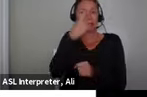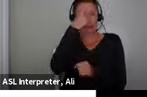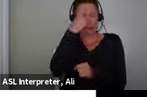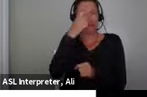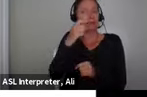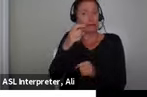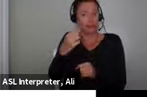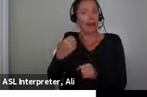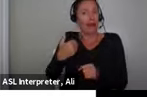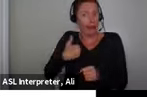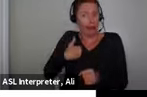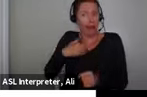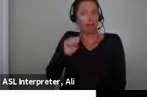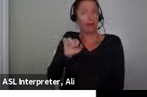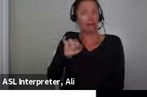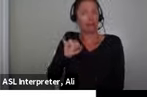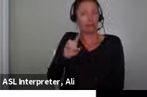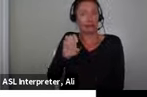sidewalk